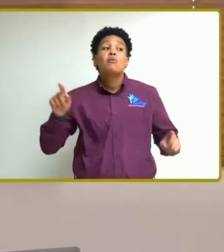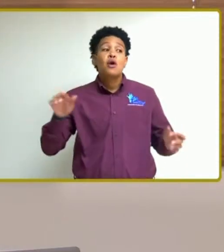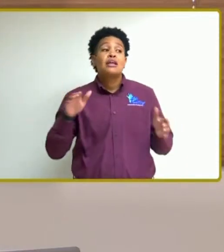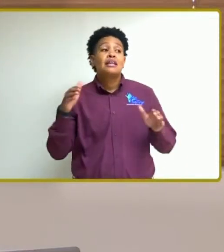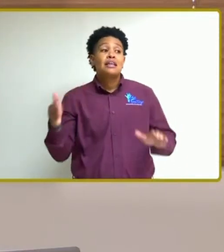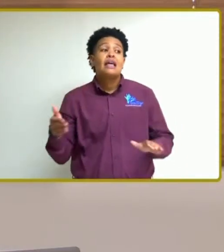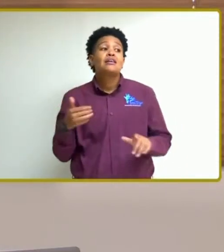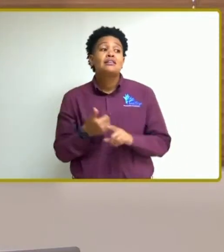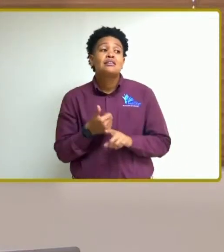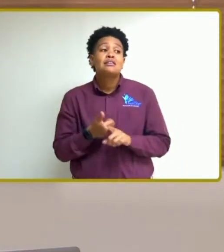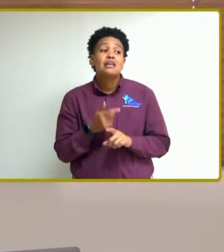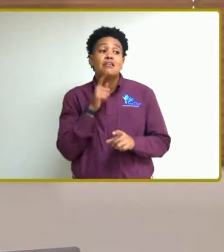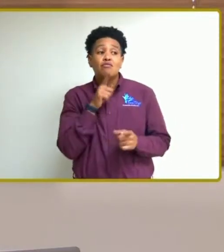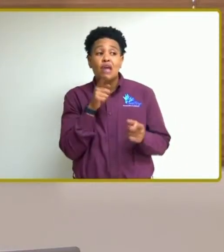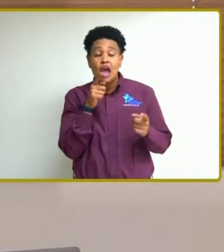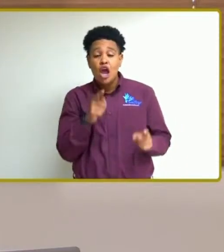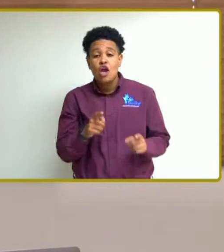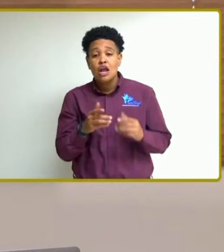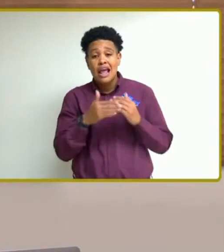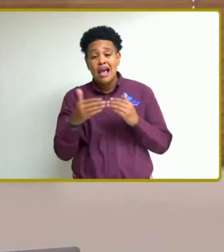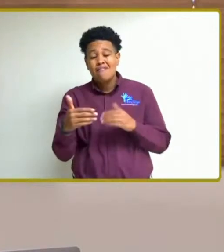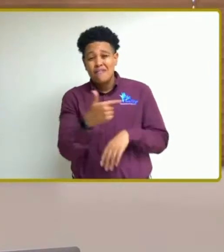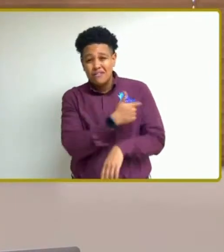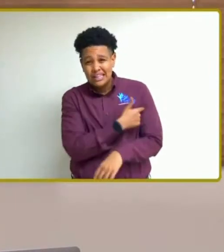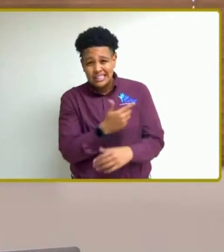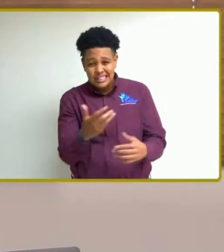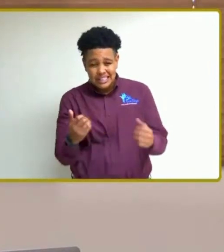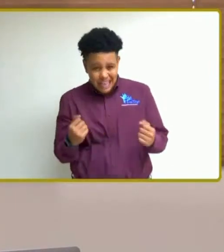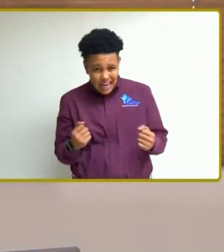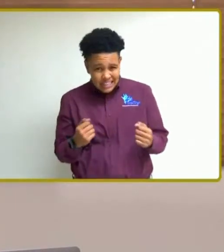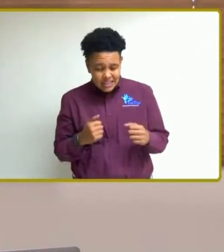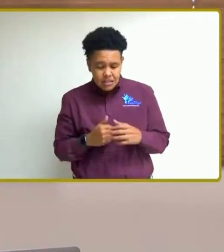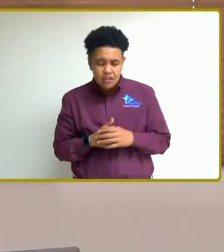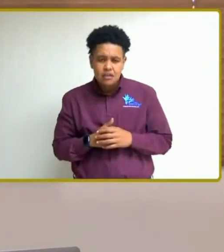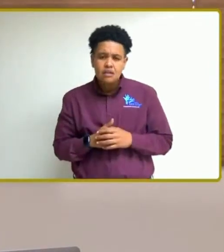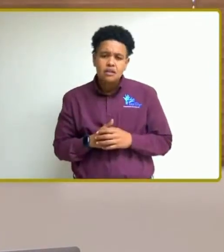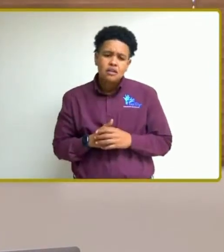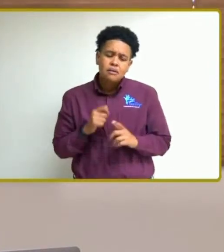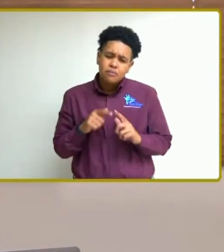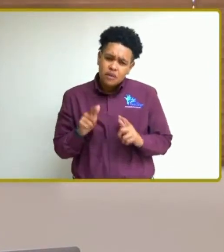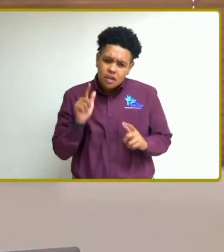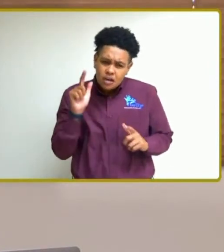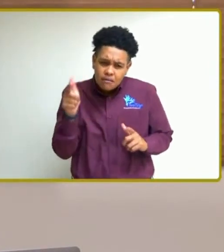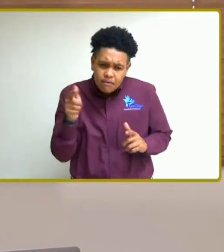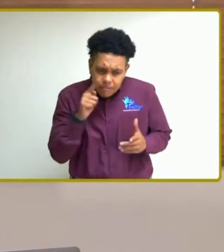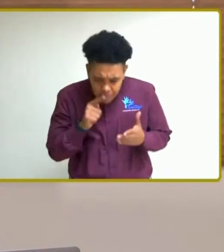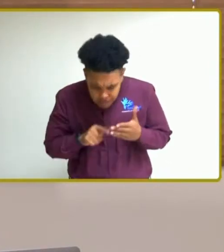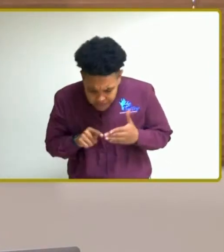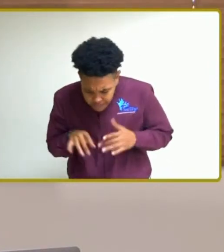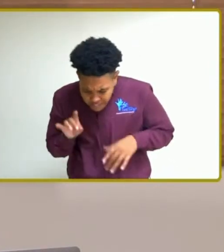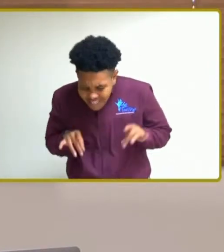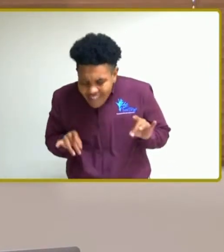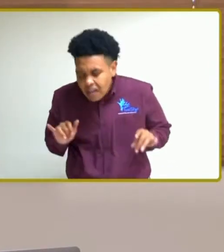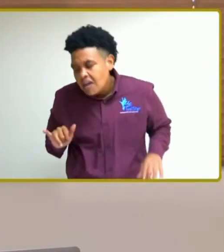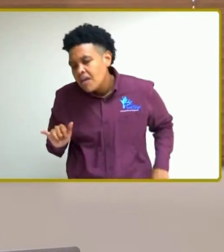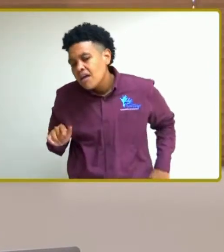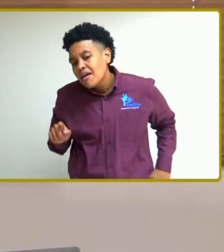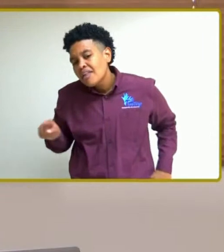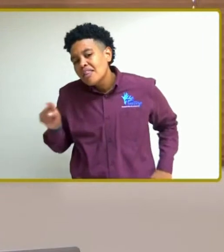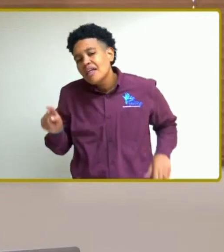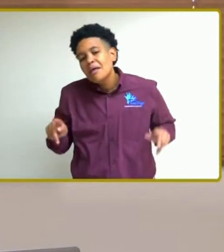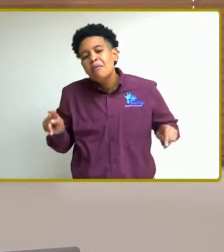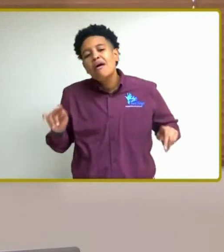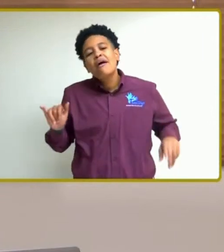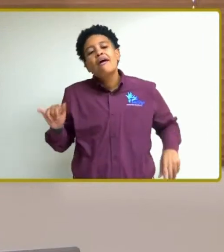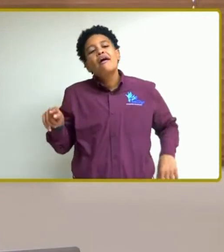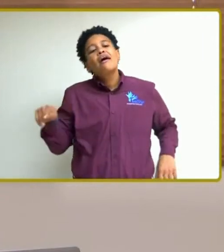that occurred after vaccination. But then, the investigation showed that, these